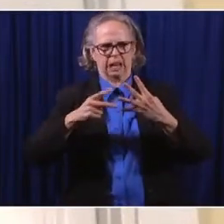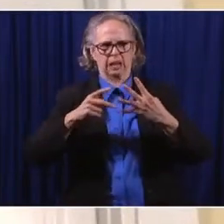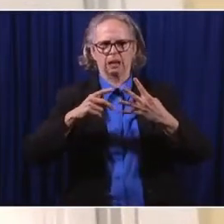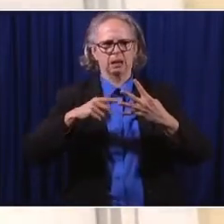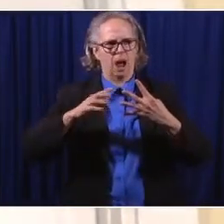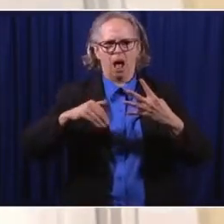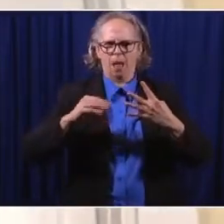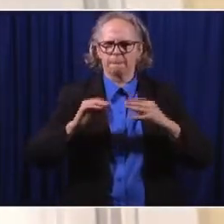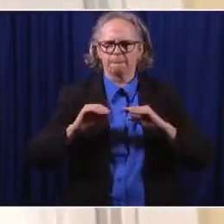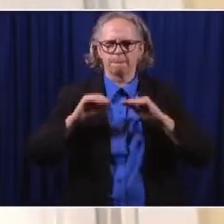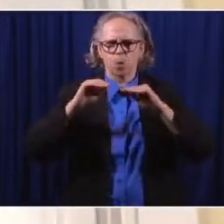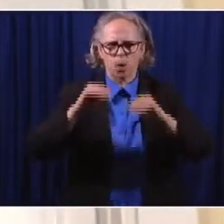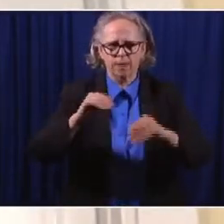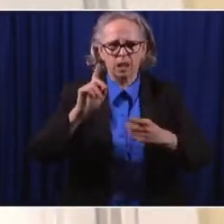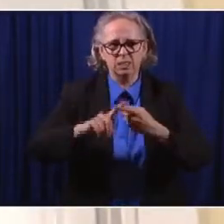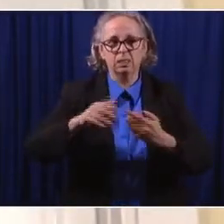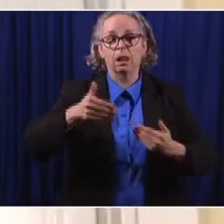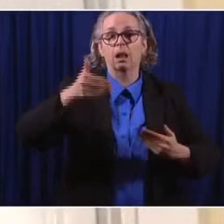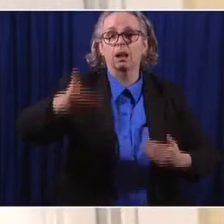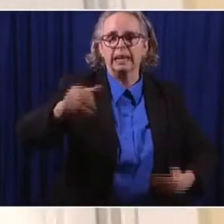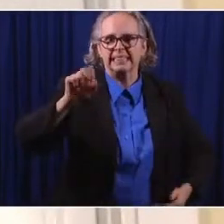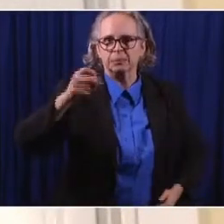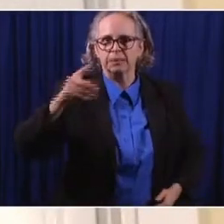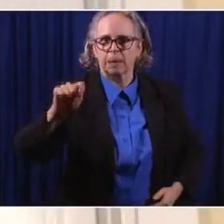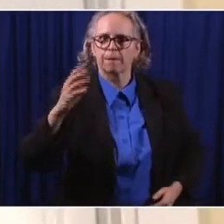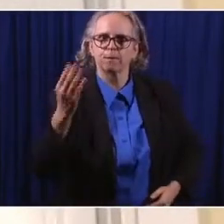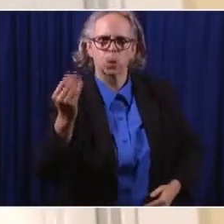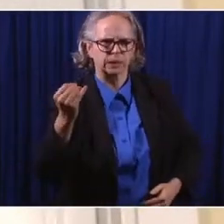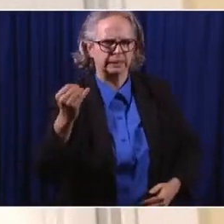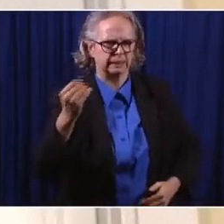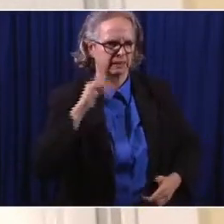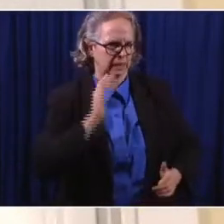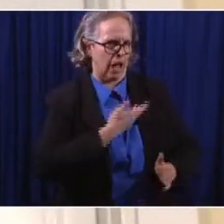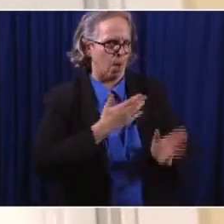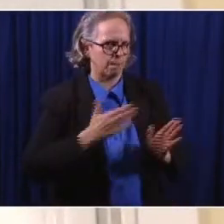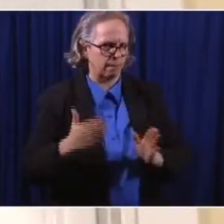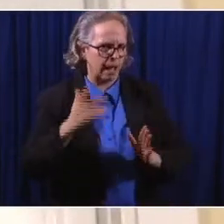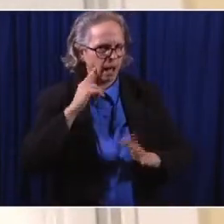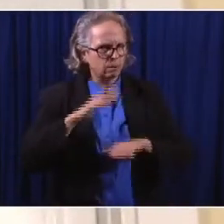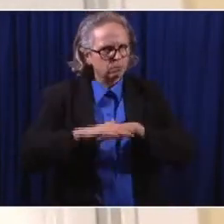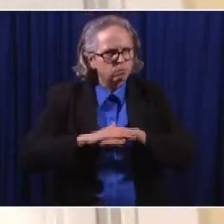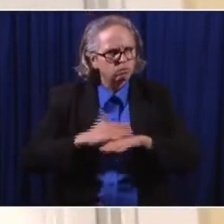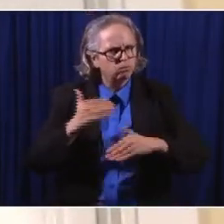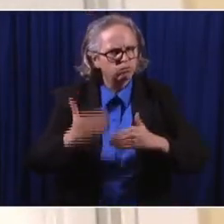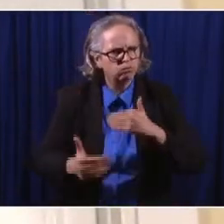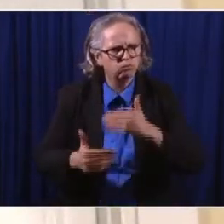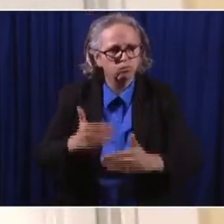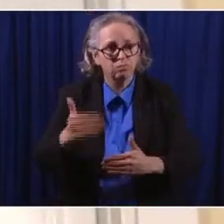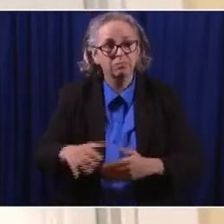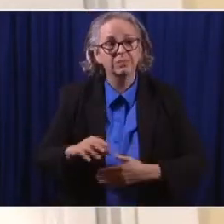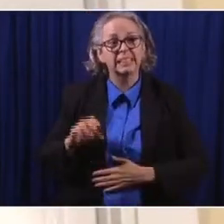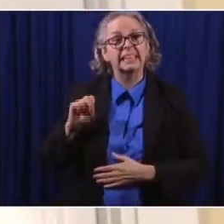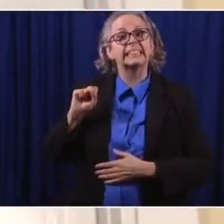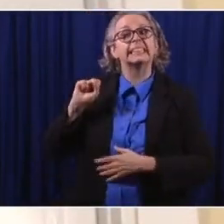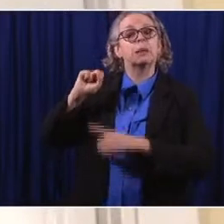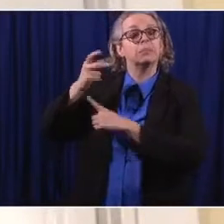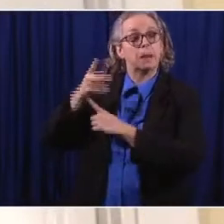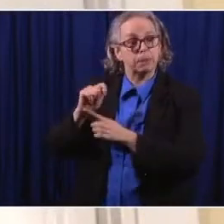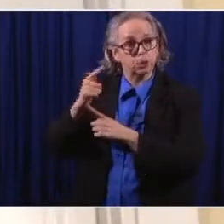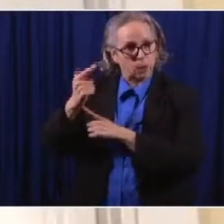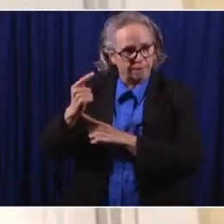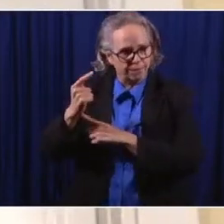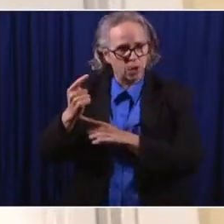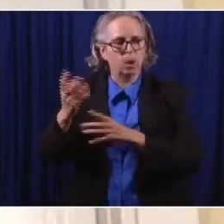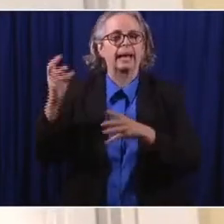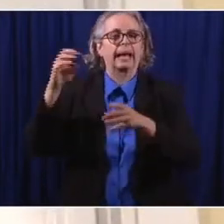halls until September 14th. And then in-person classes and hybrid classes will begin on September 21st. That being said,